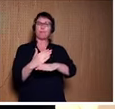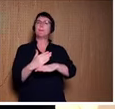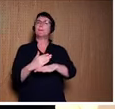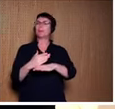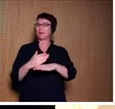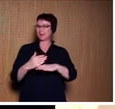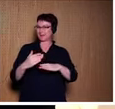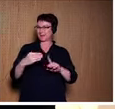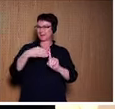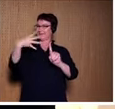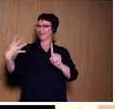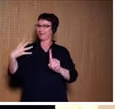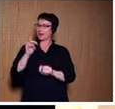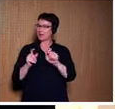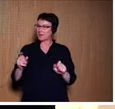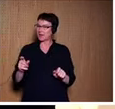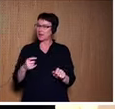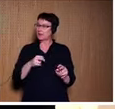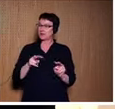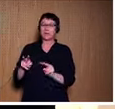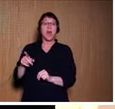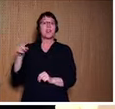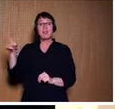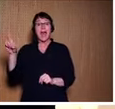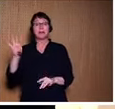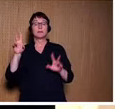to themselves as pro-family,